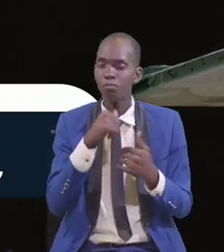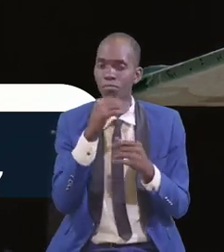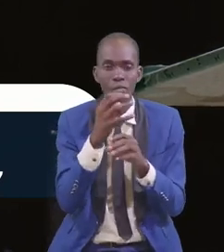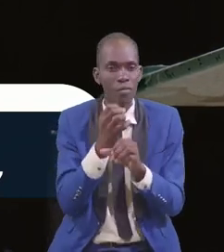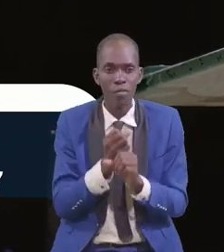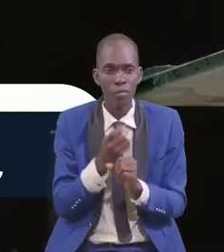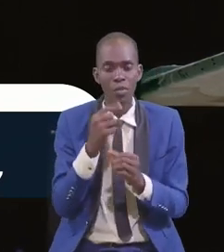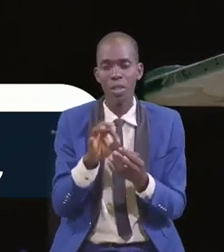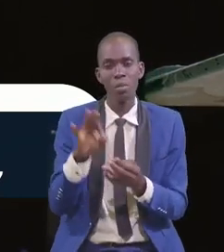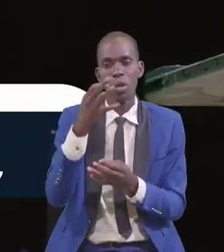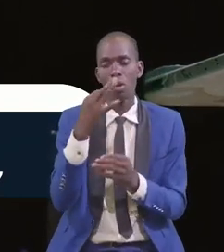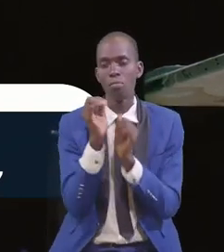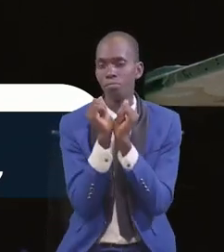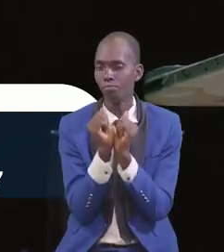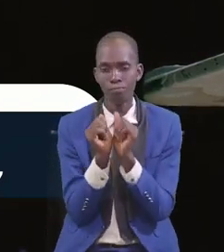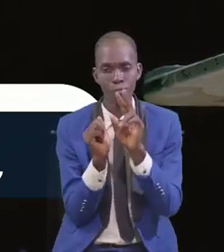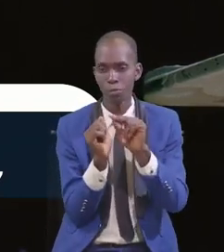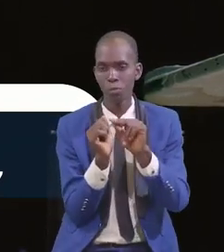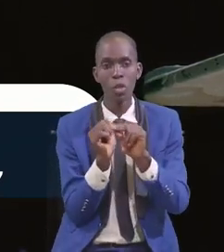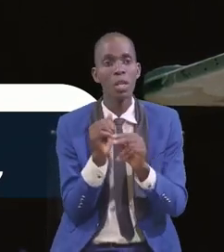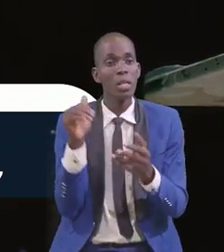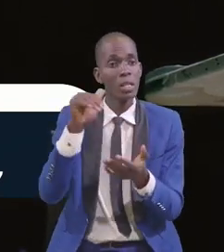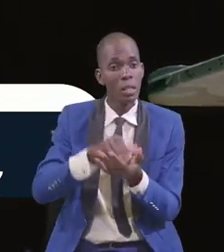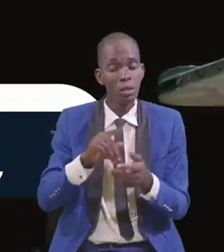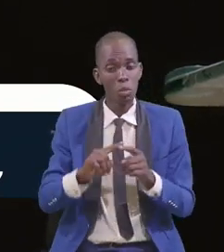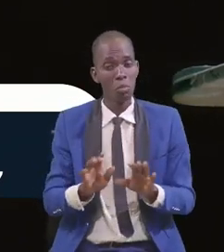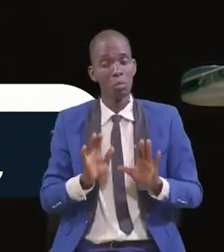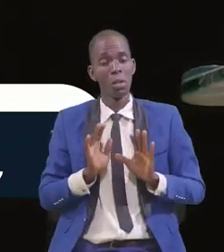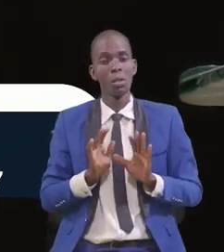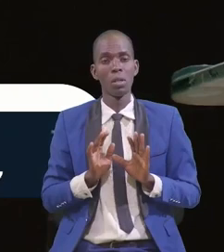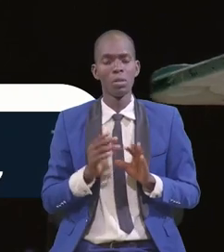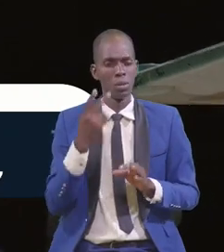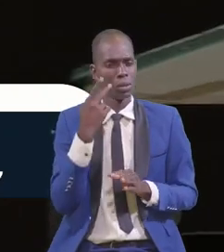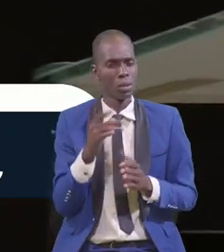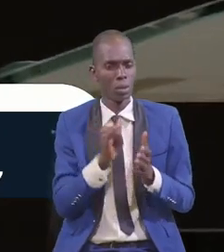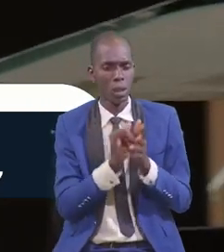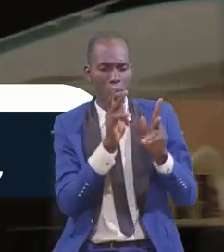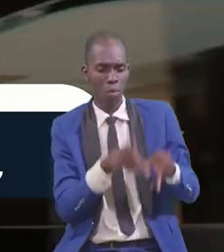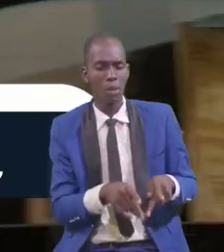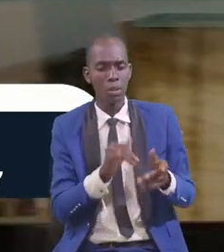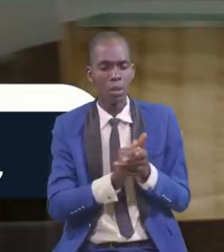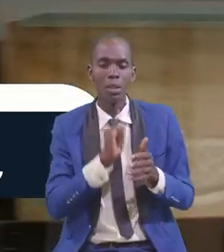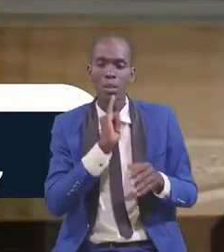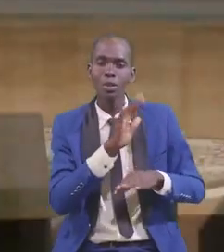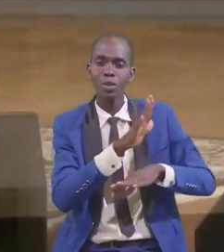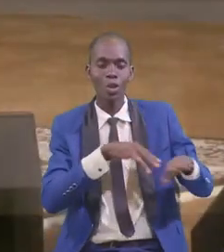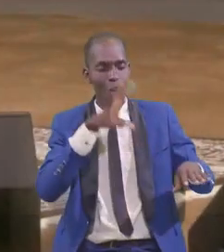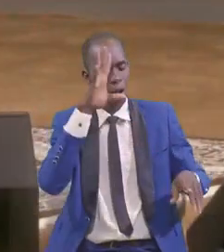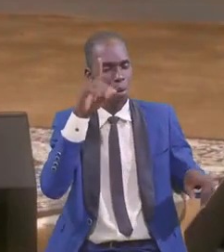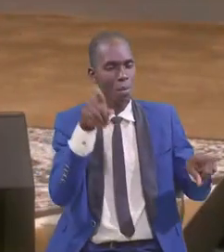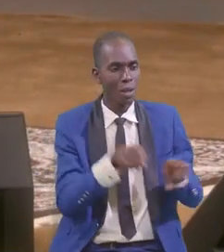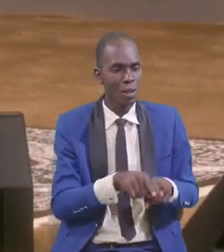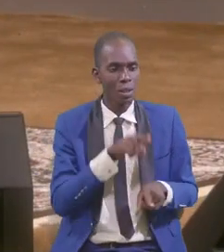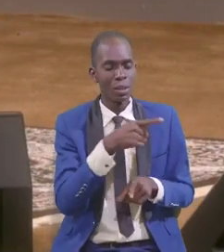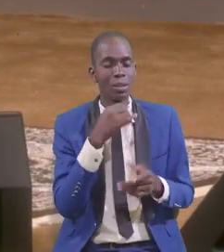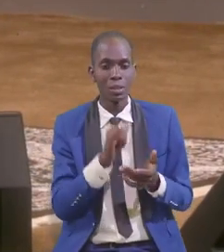the spirit of bondage again to fear. You see that person that is called a brother, and it says it's of